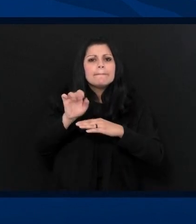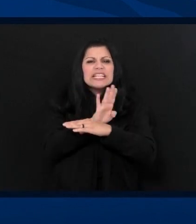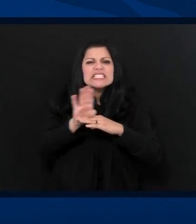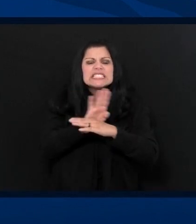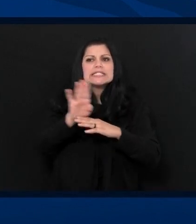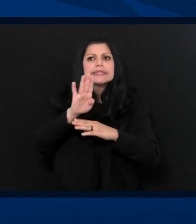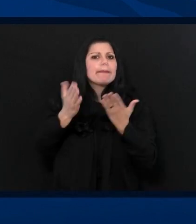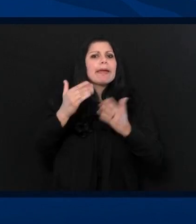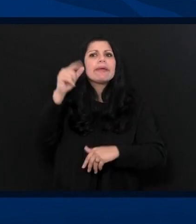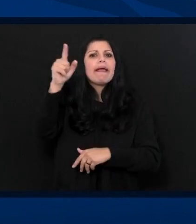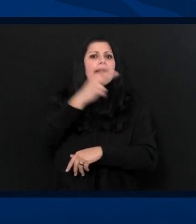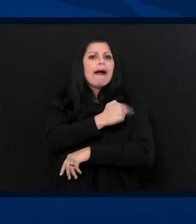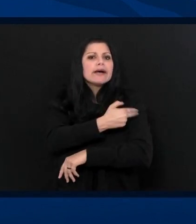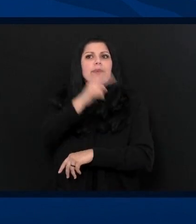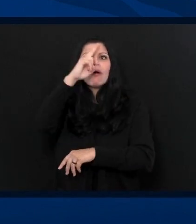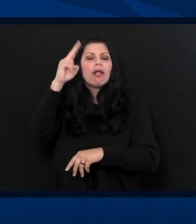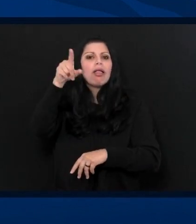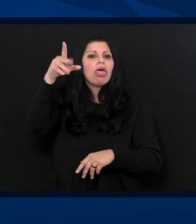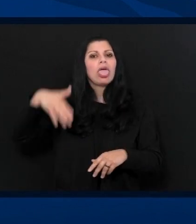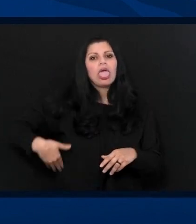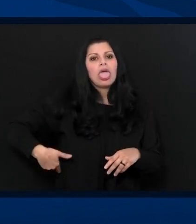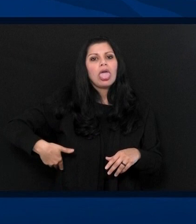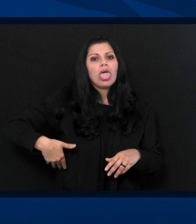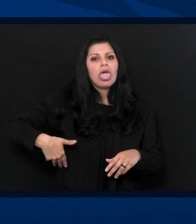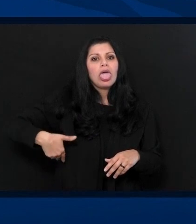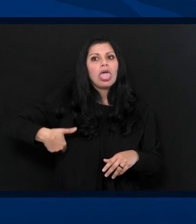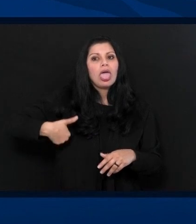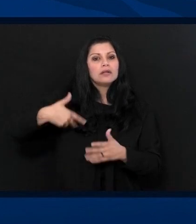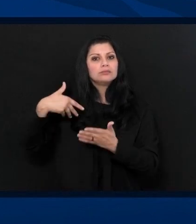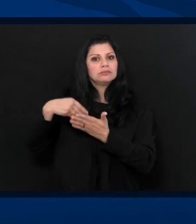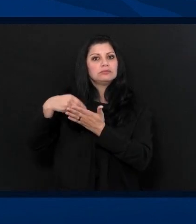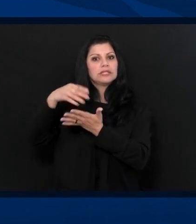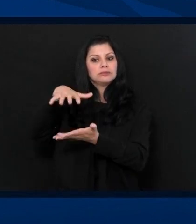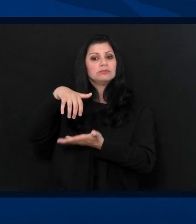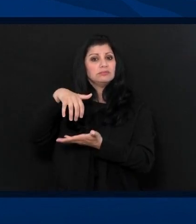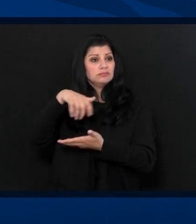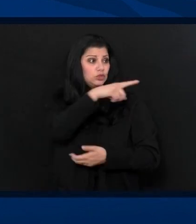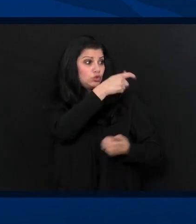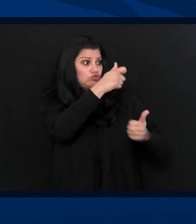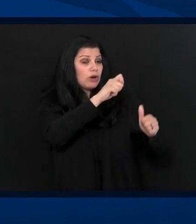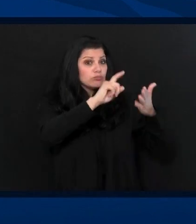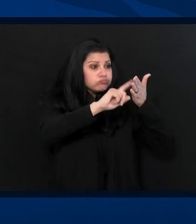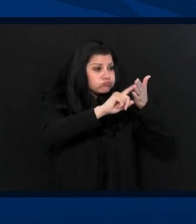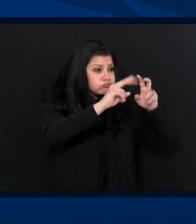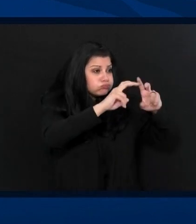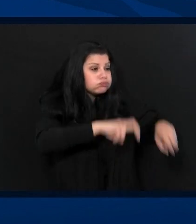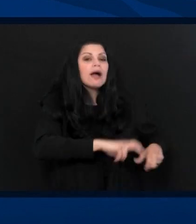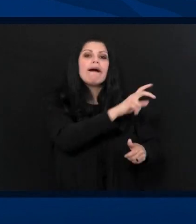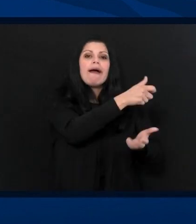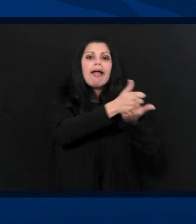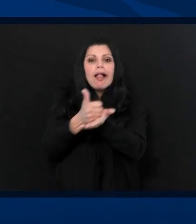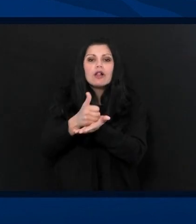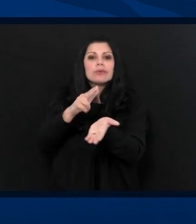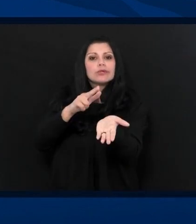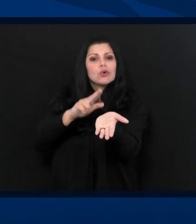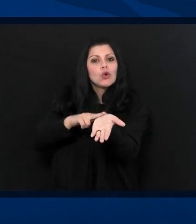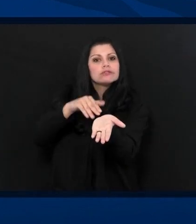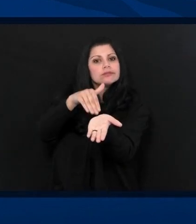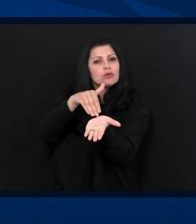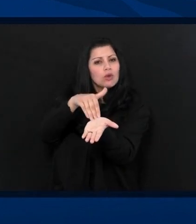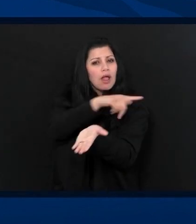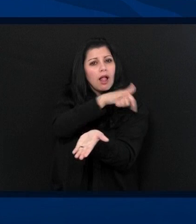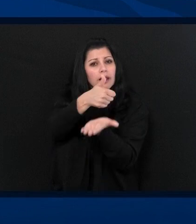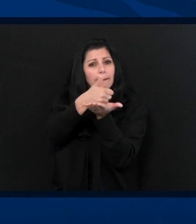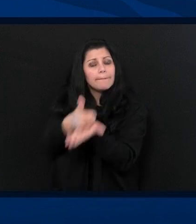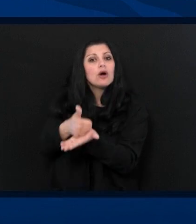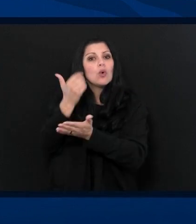seen anything. Have you explored that anymore to try to help these nurses and doctors who